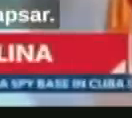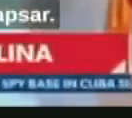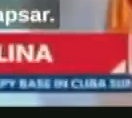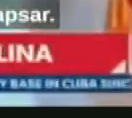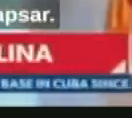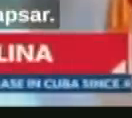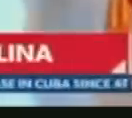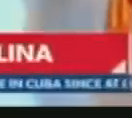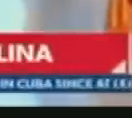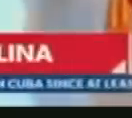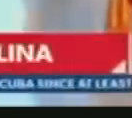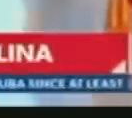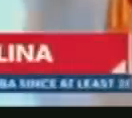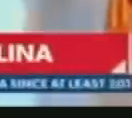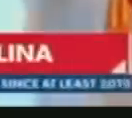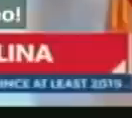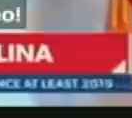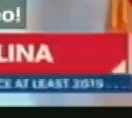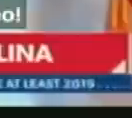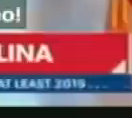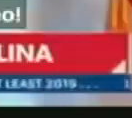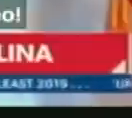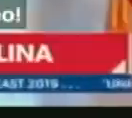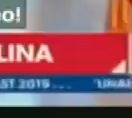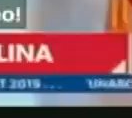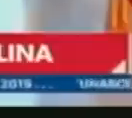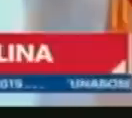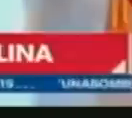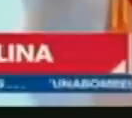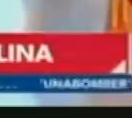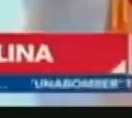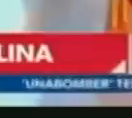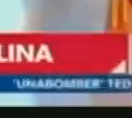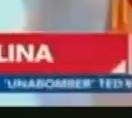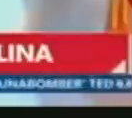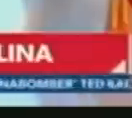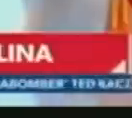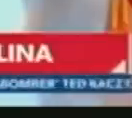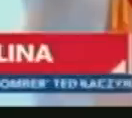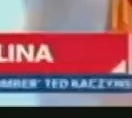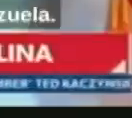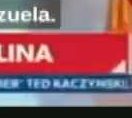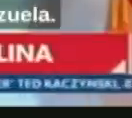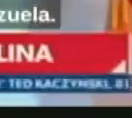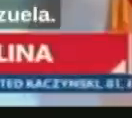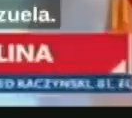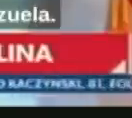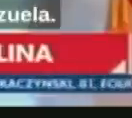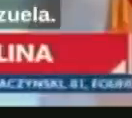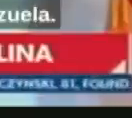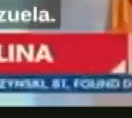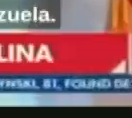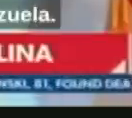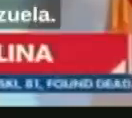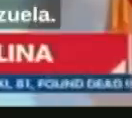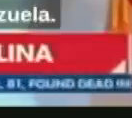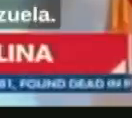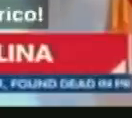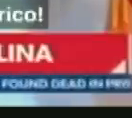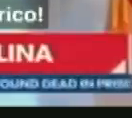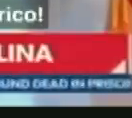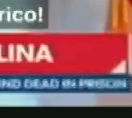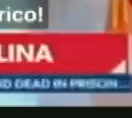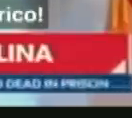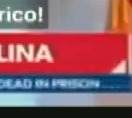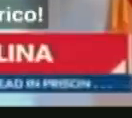was ready to collapse. We would have taken it over. We would have gotten all that oil. It would have been right next door. But now we're buying oil from